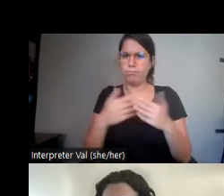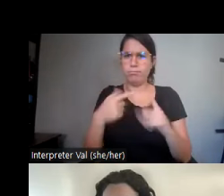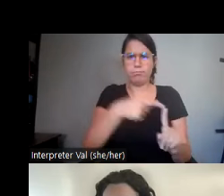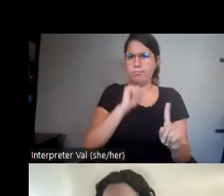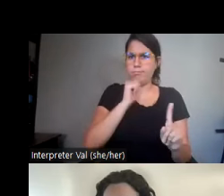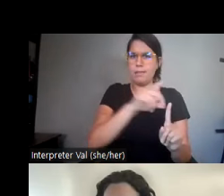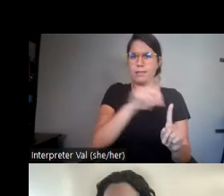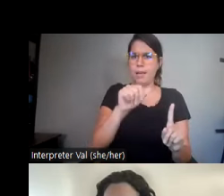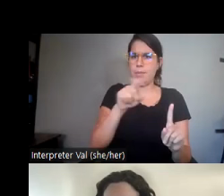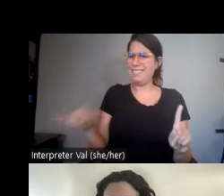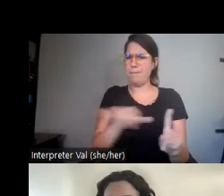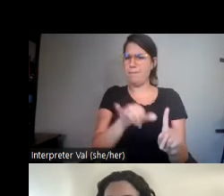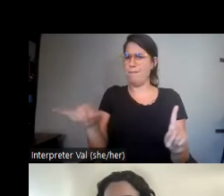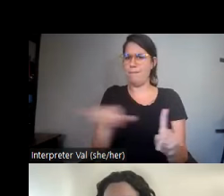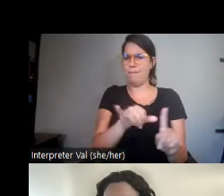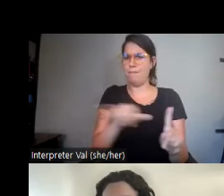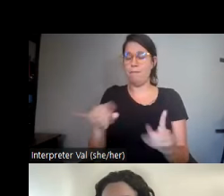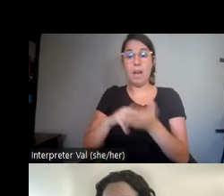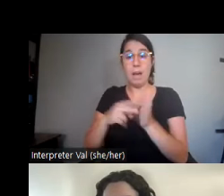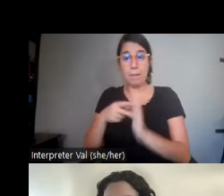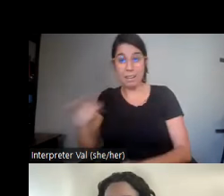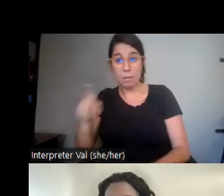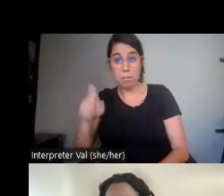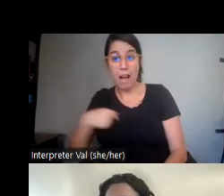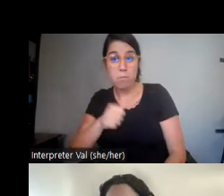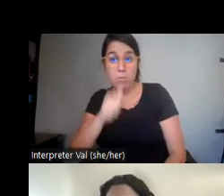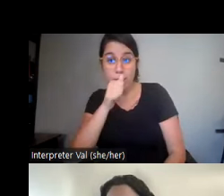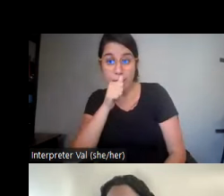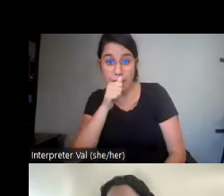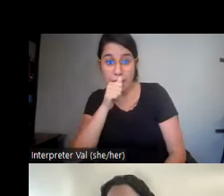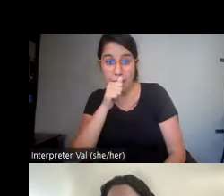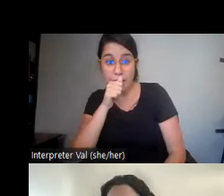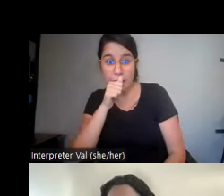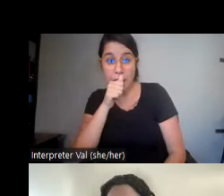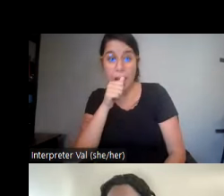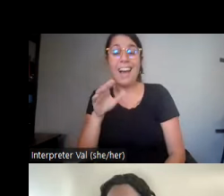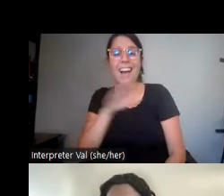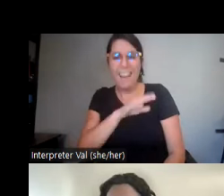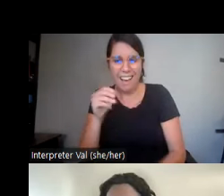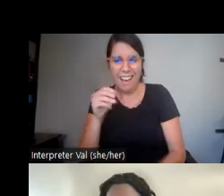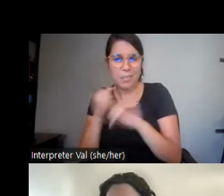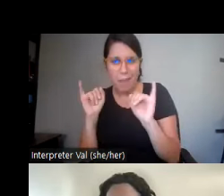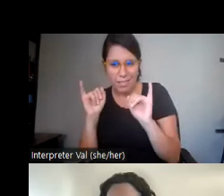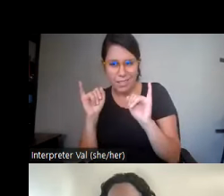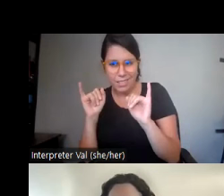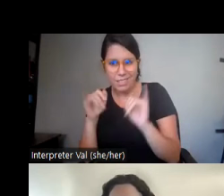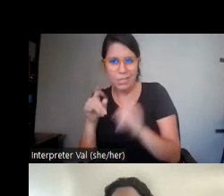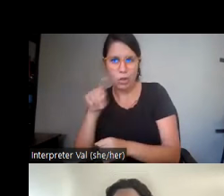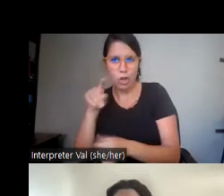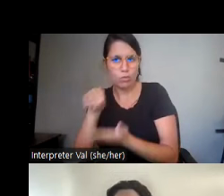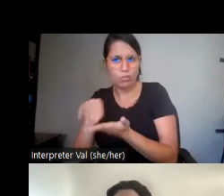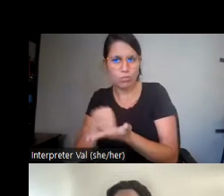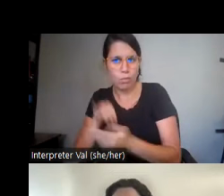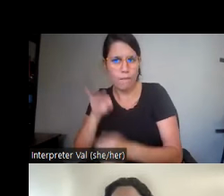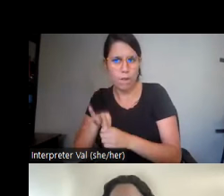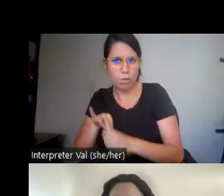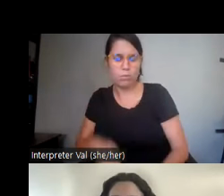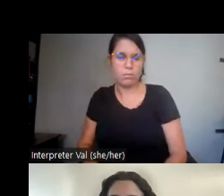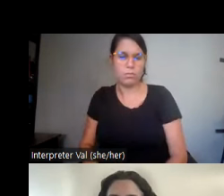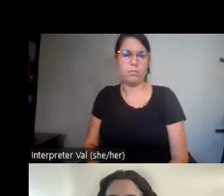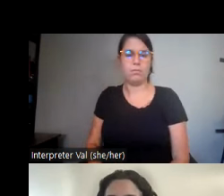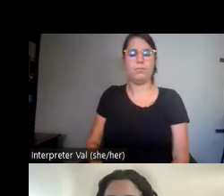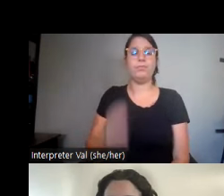non-disabled peers. This means privacy must be maintained as well as independence in voting.